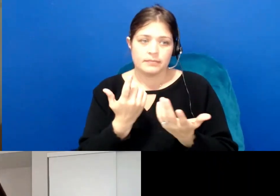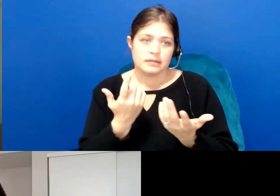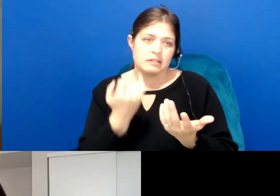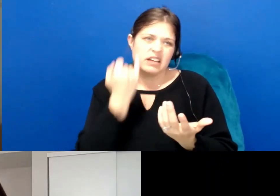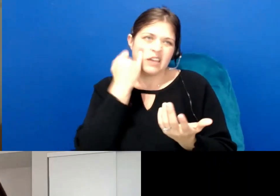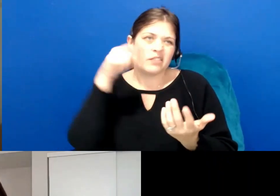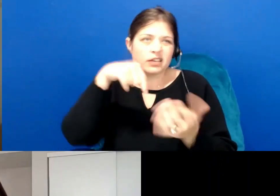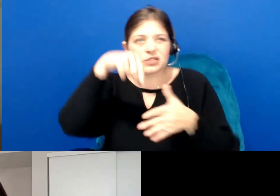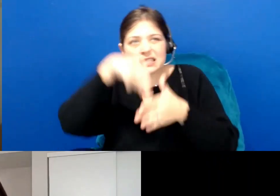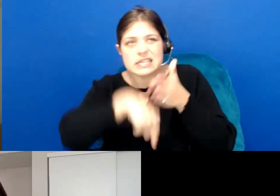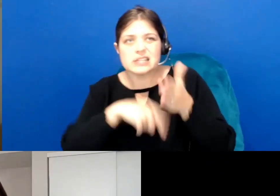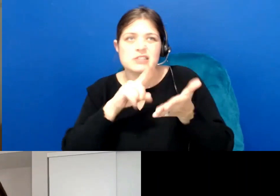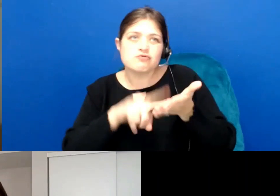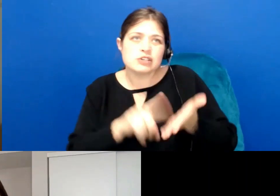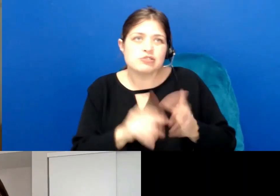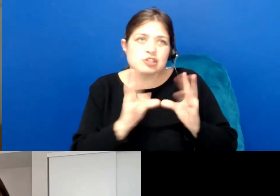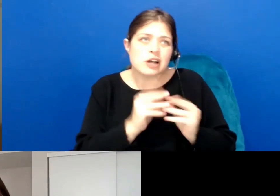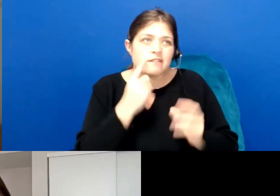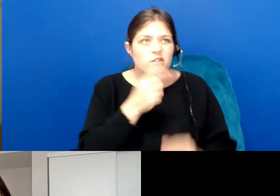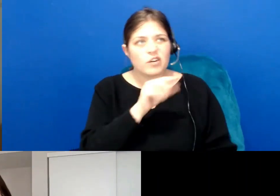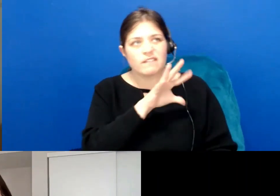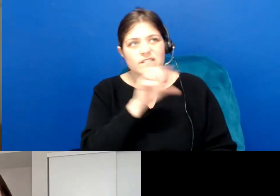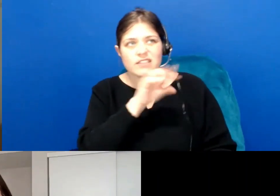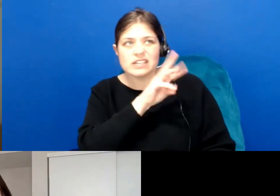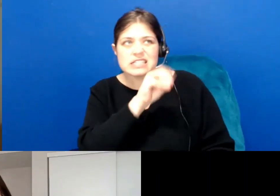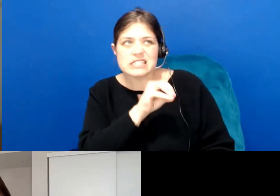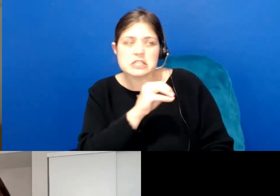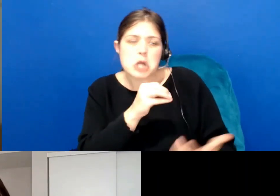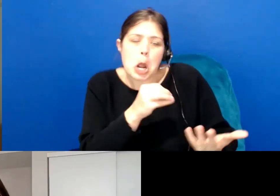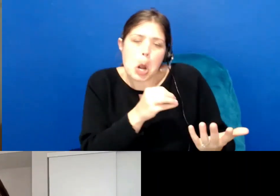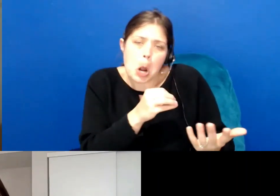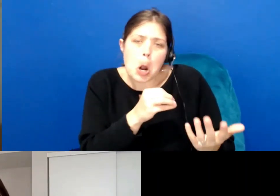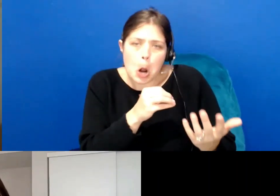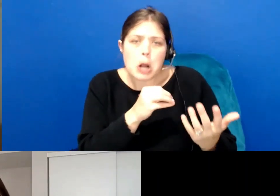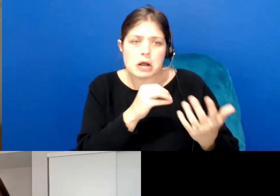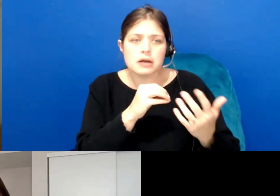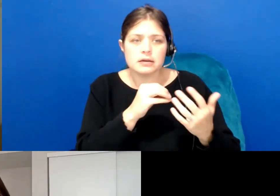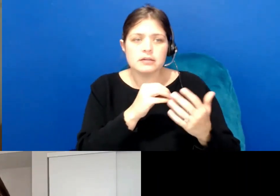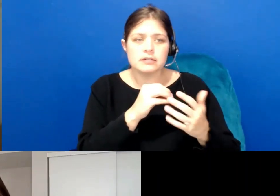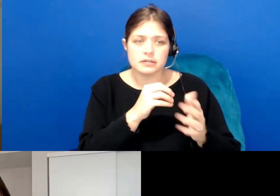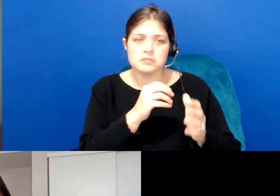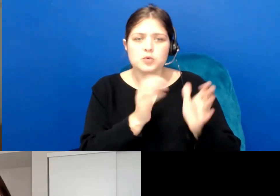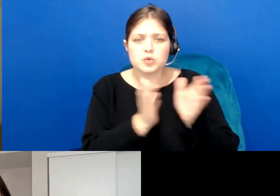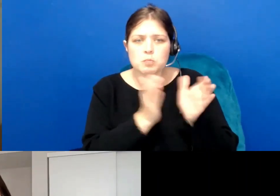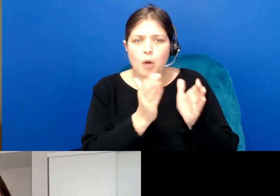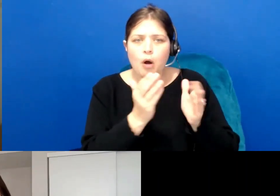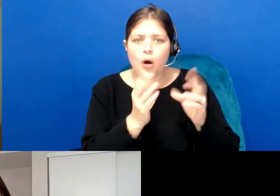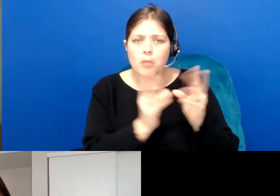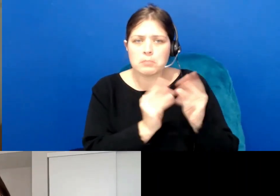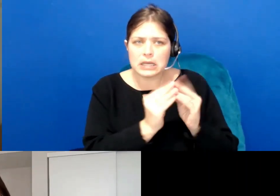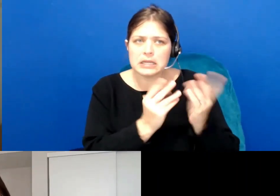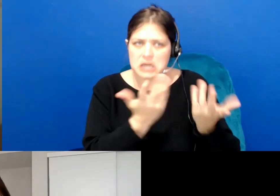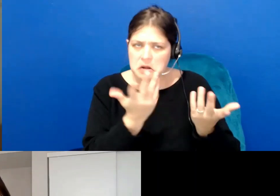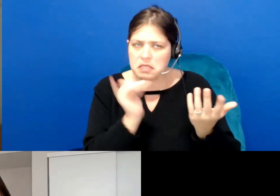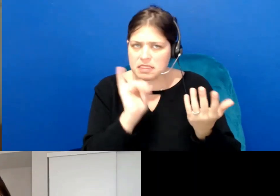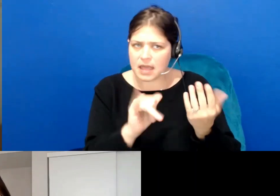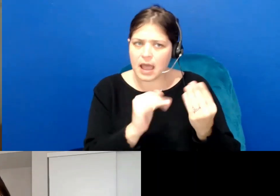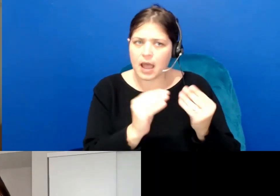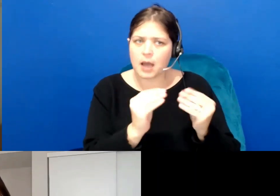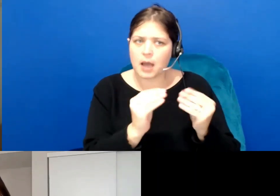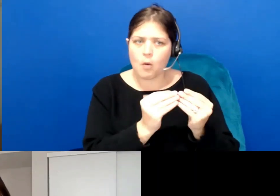60 or 300 people, many of you may have experienced some demo sites for smaller meetings. It's far